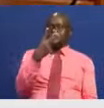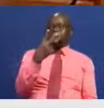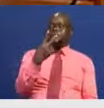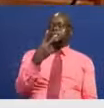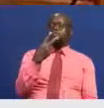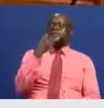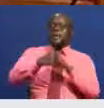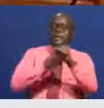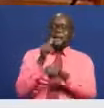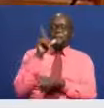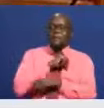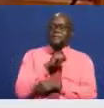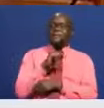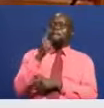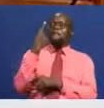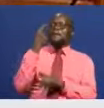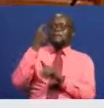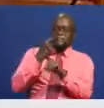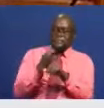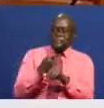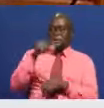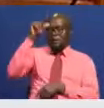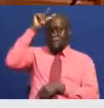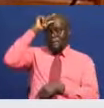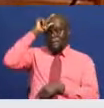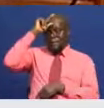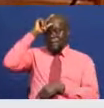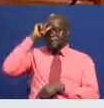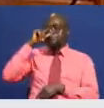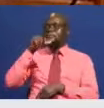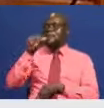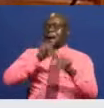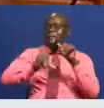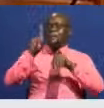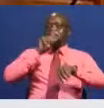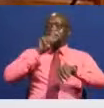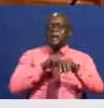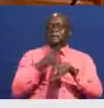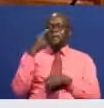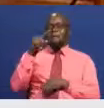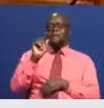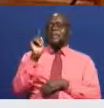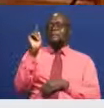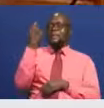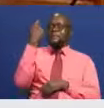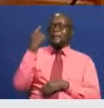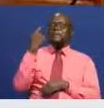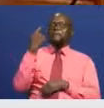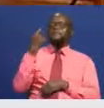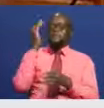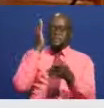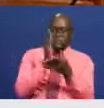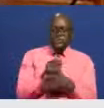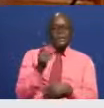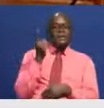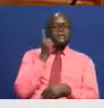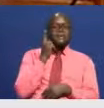would have lapsed in the first term of government. It is about time for the President to be able to really